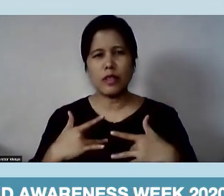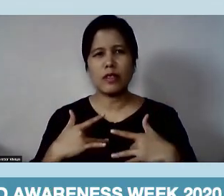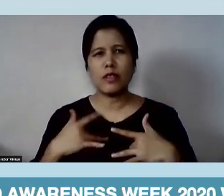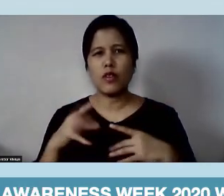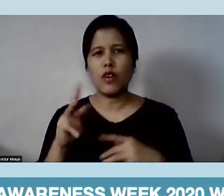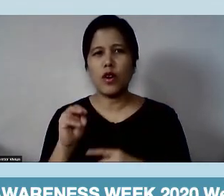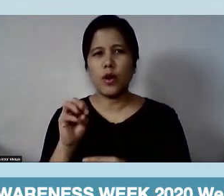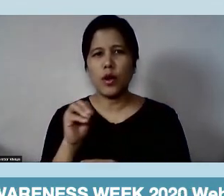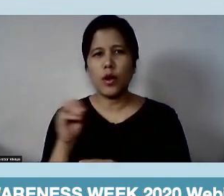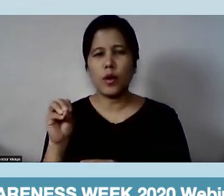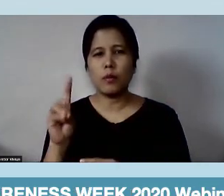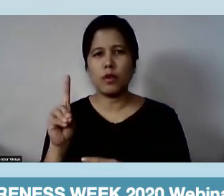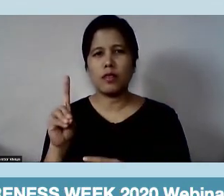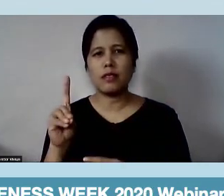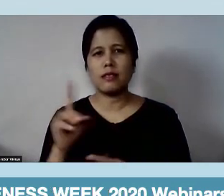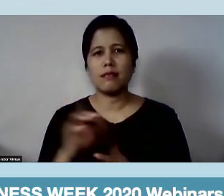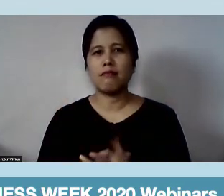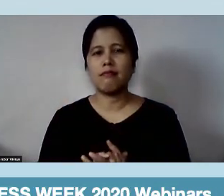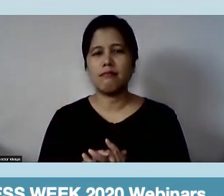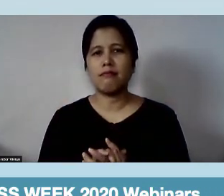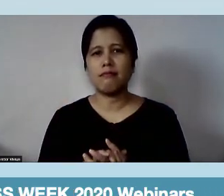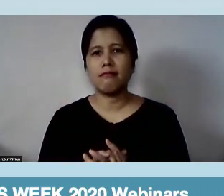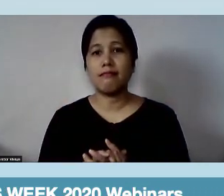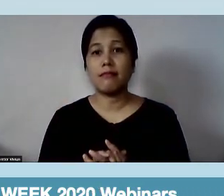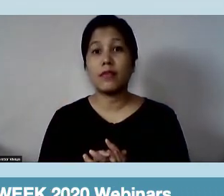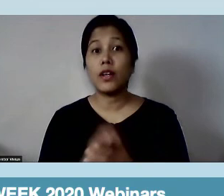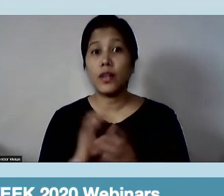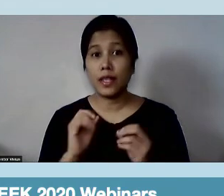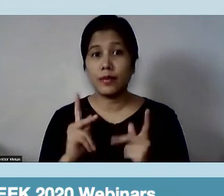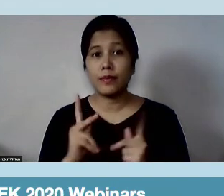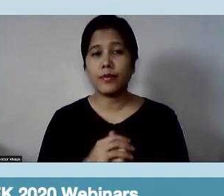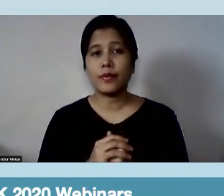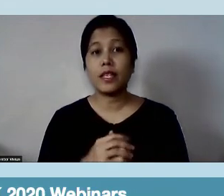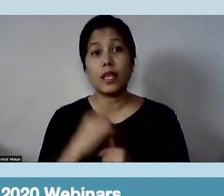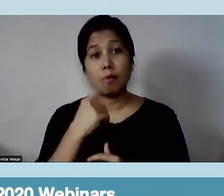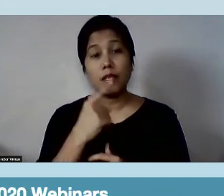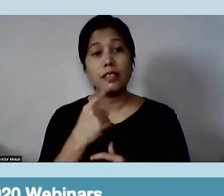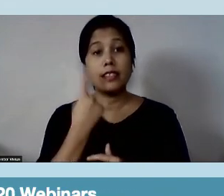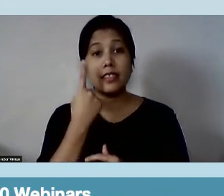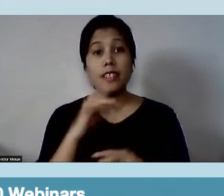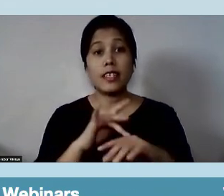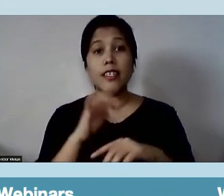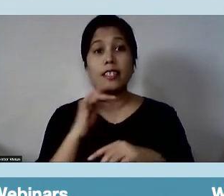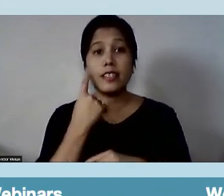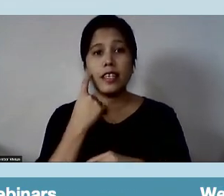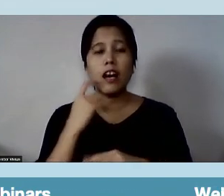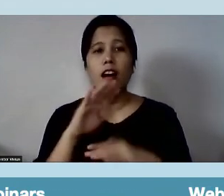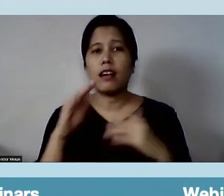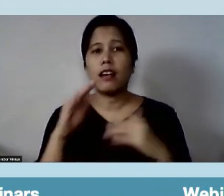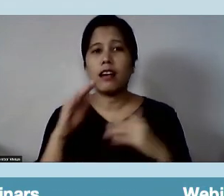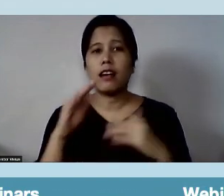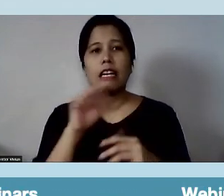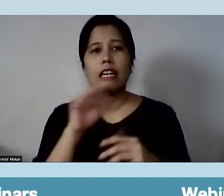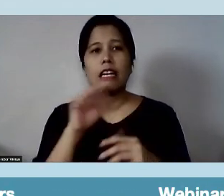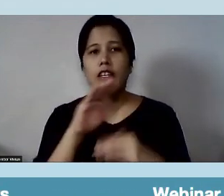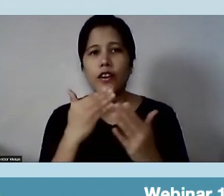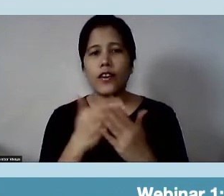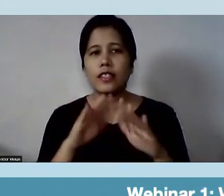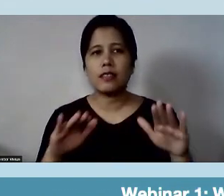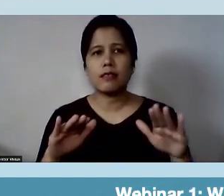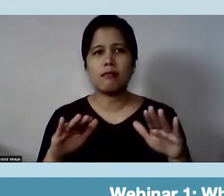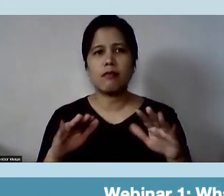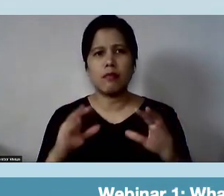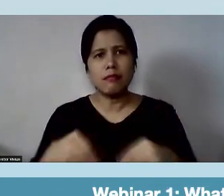now treating. Okay. Okay. As I mentioned earlier, not all children have